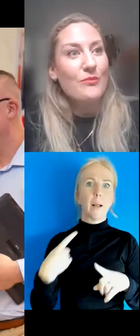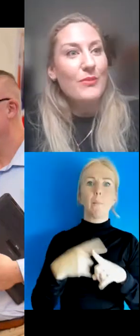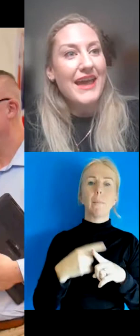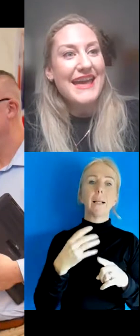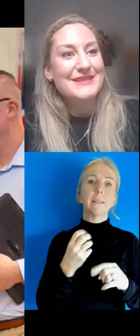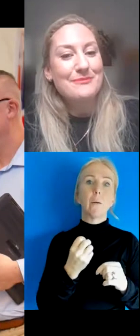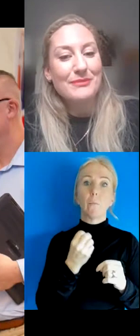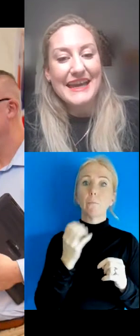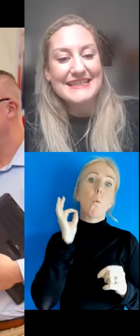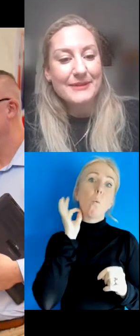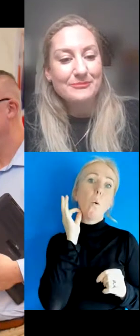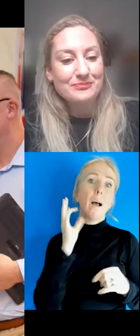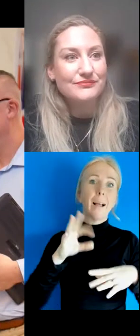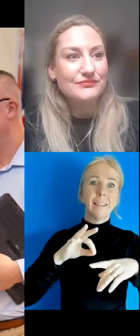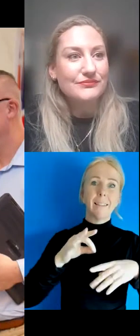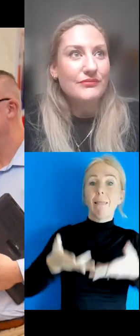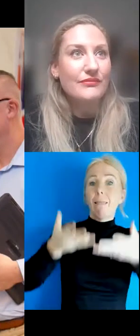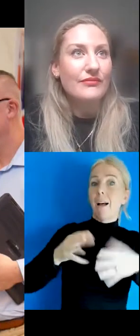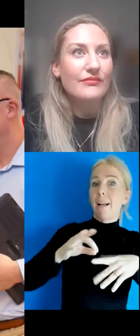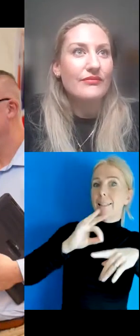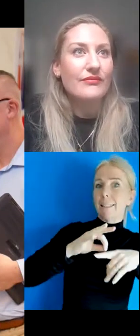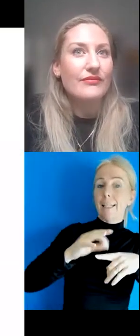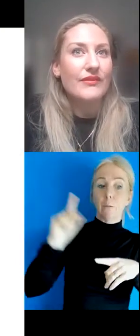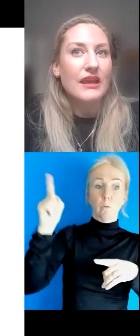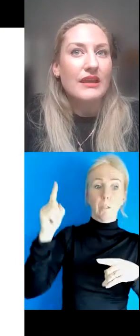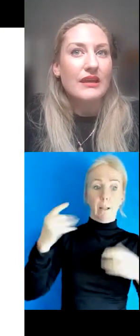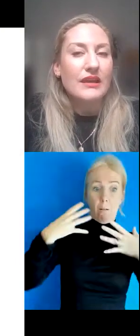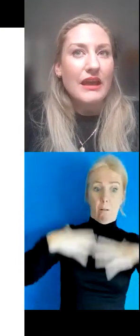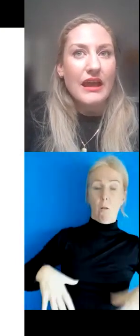black top and blazer.